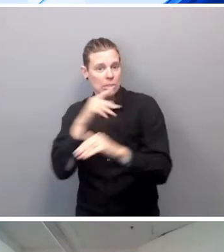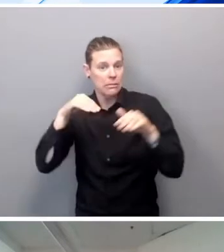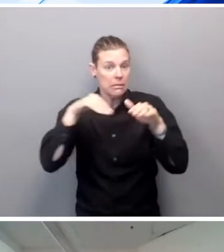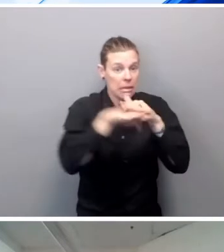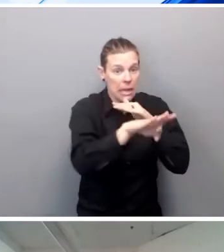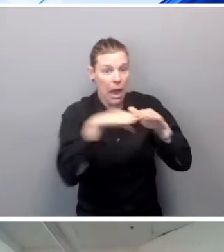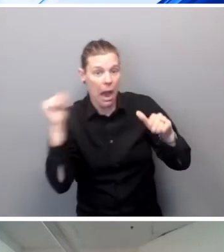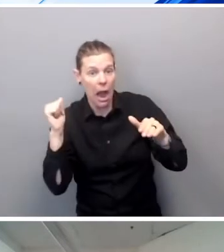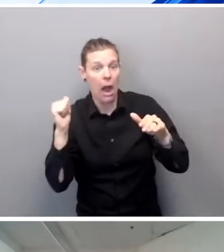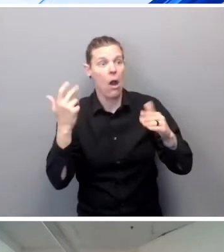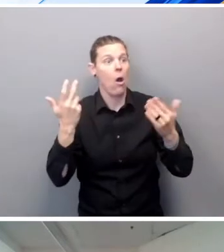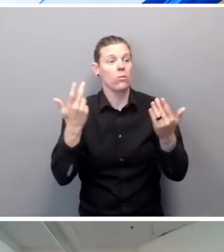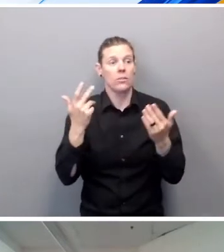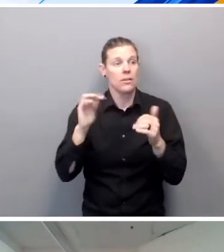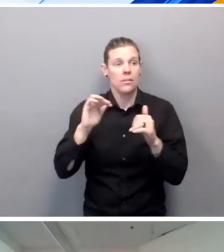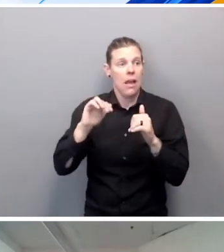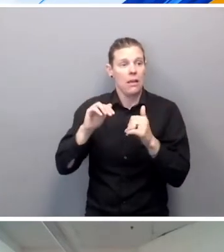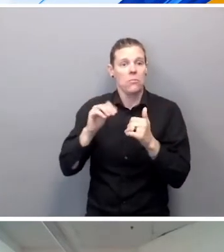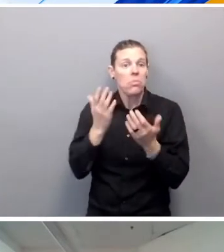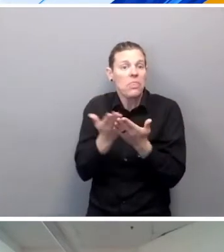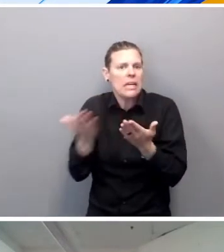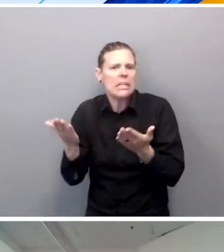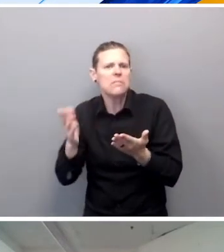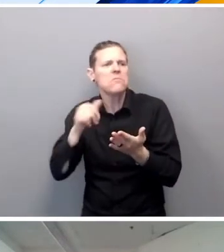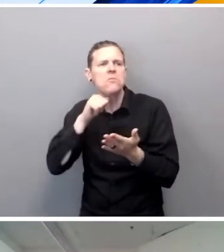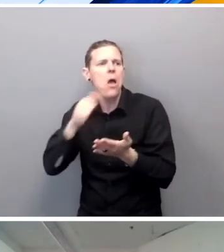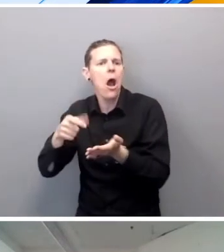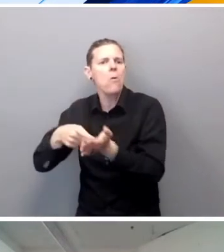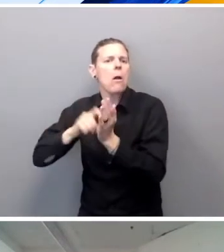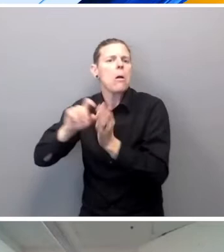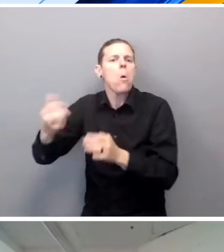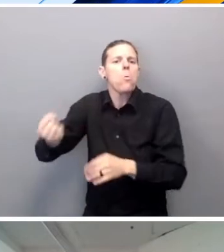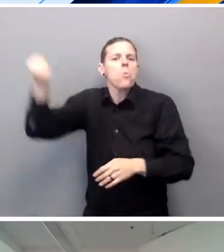like that? Just kind of wondering what you guys are hearing from the hospitals, if